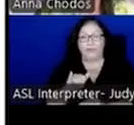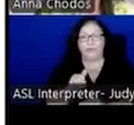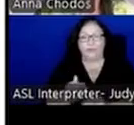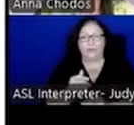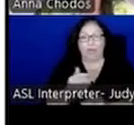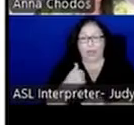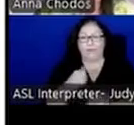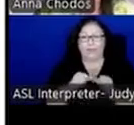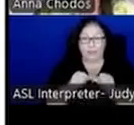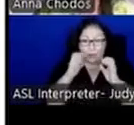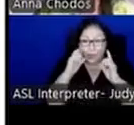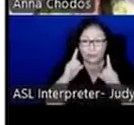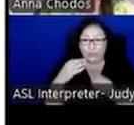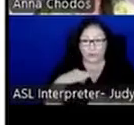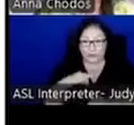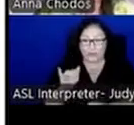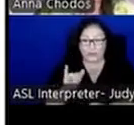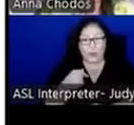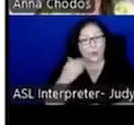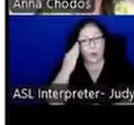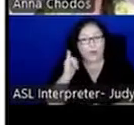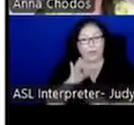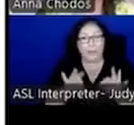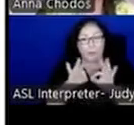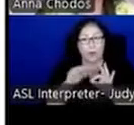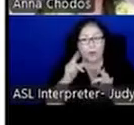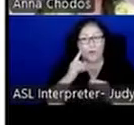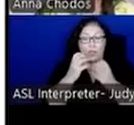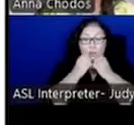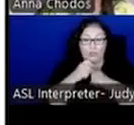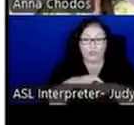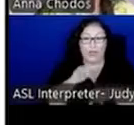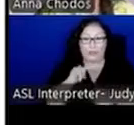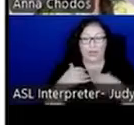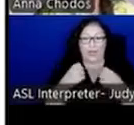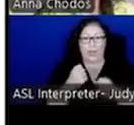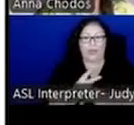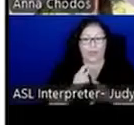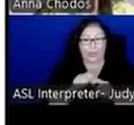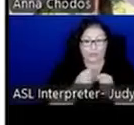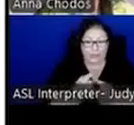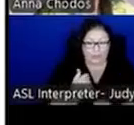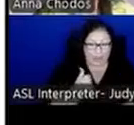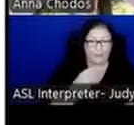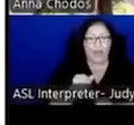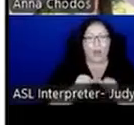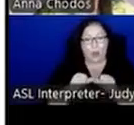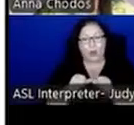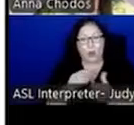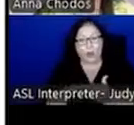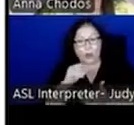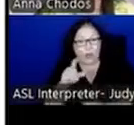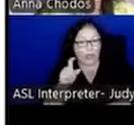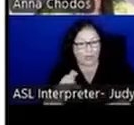important for the precious time that healthcare teams have and ongoing learner needs, and we all have